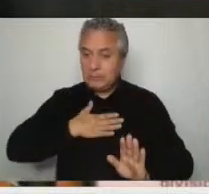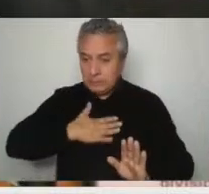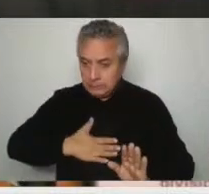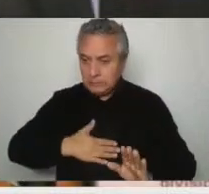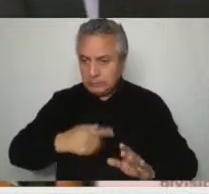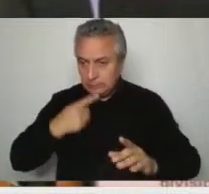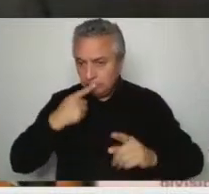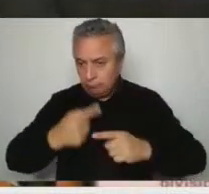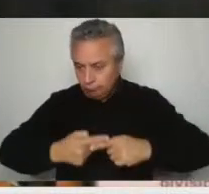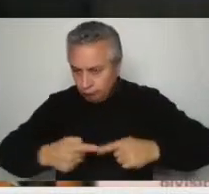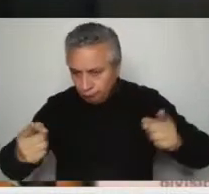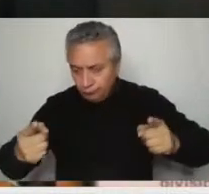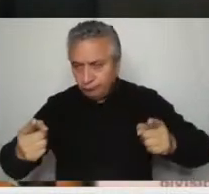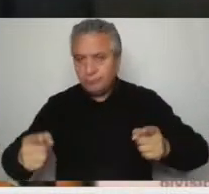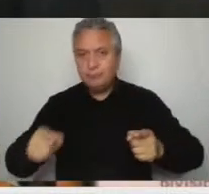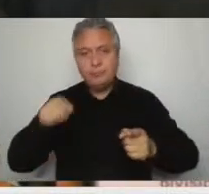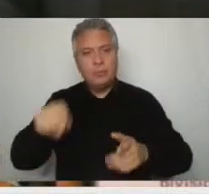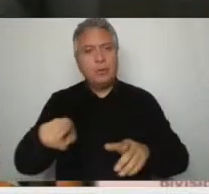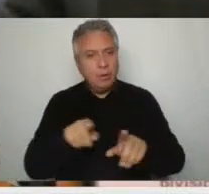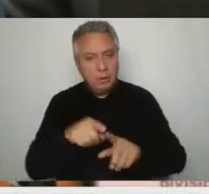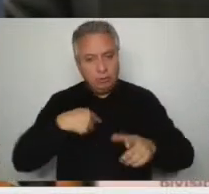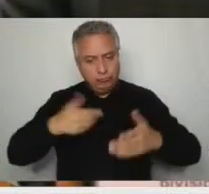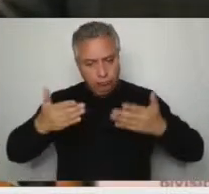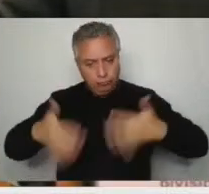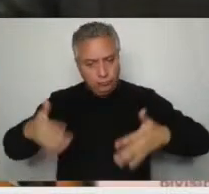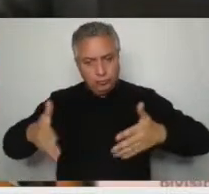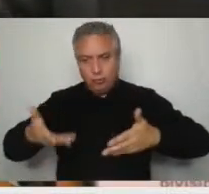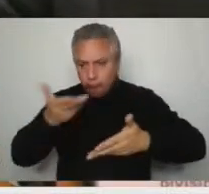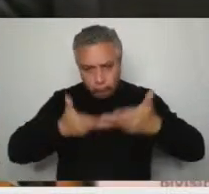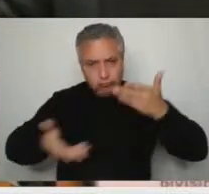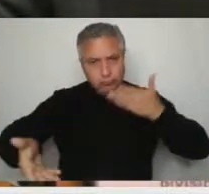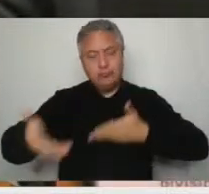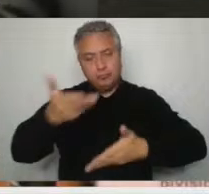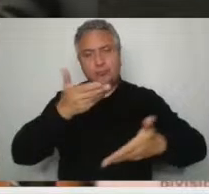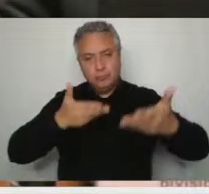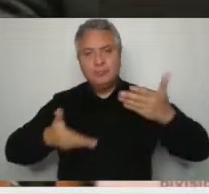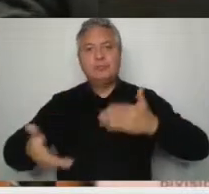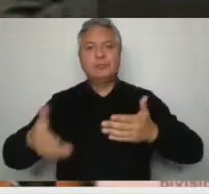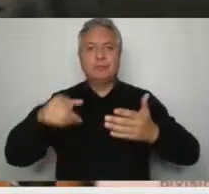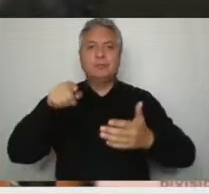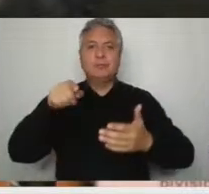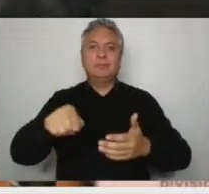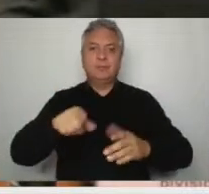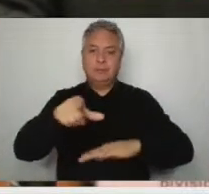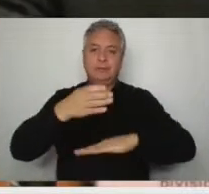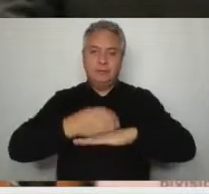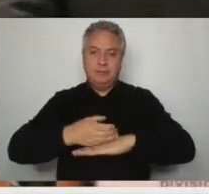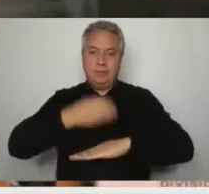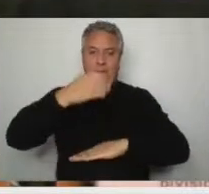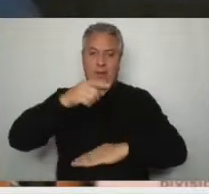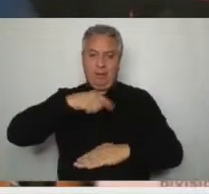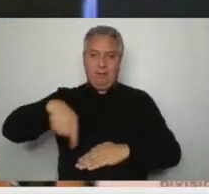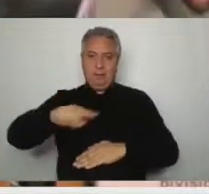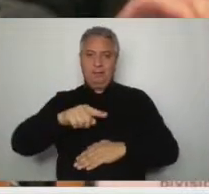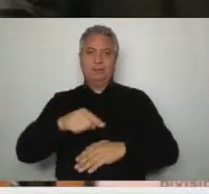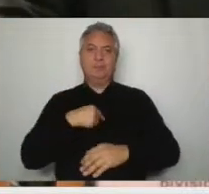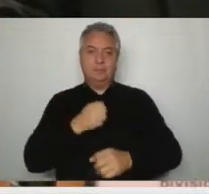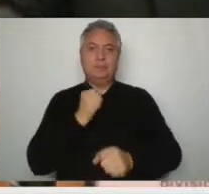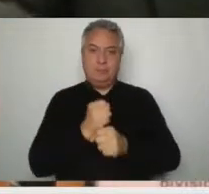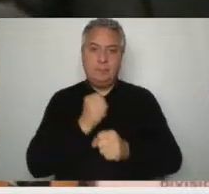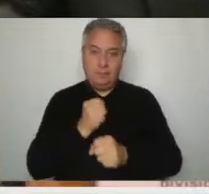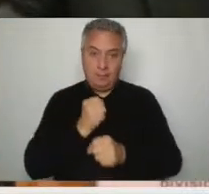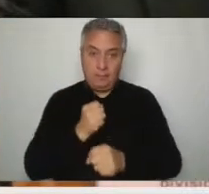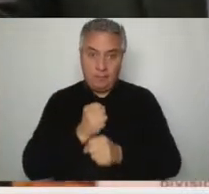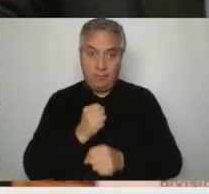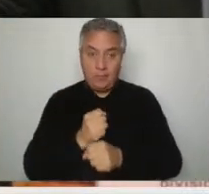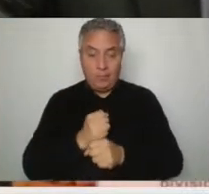we would like to share some reflections that we're working on in the Social Development Division at ECLAC. This is